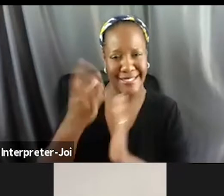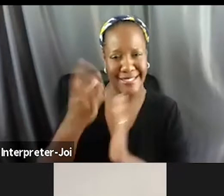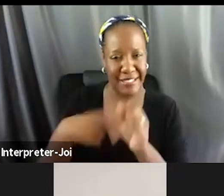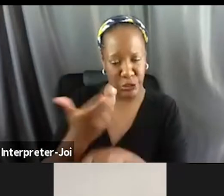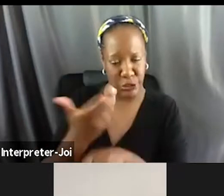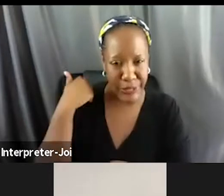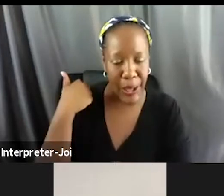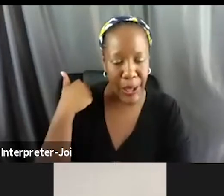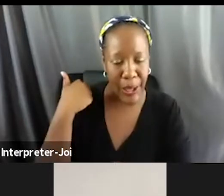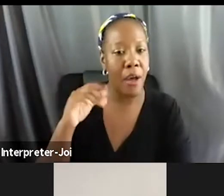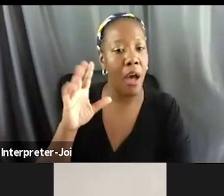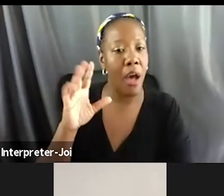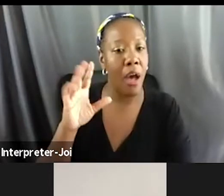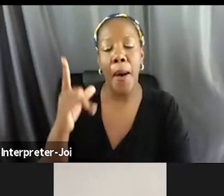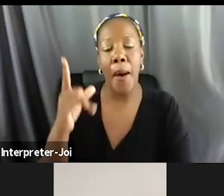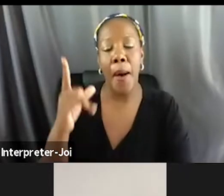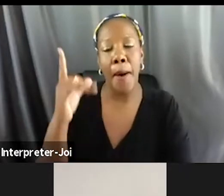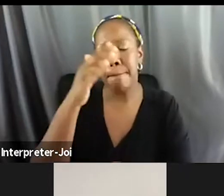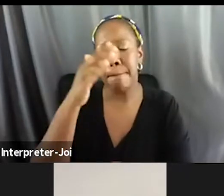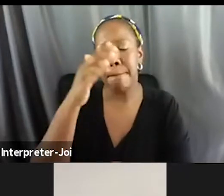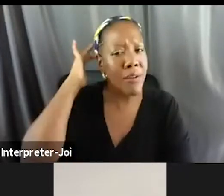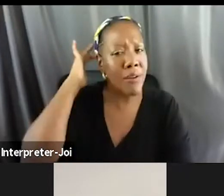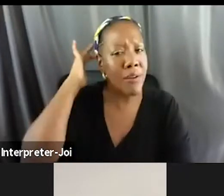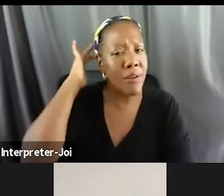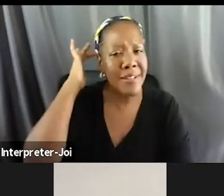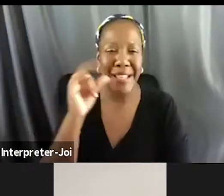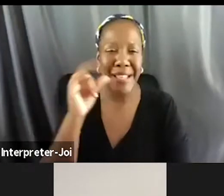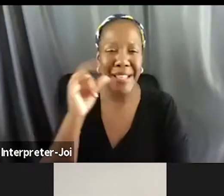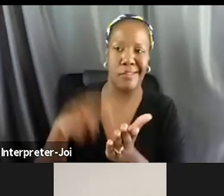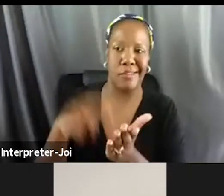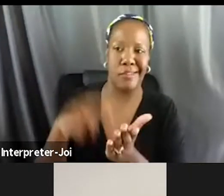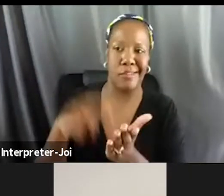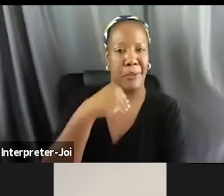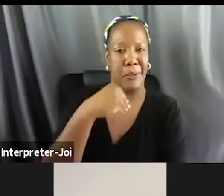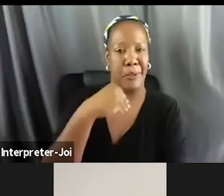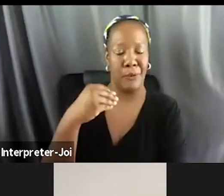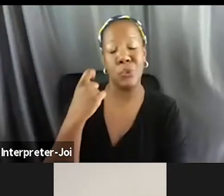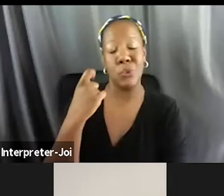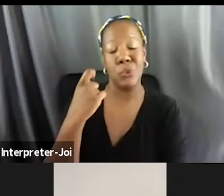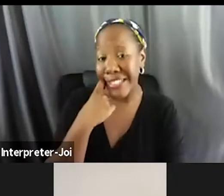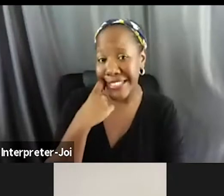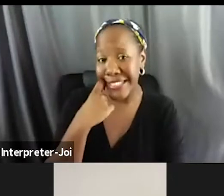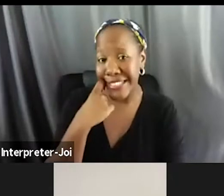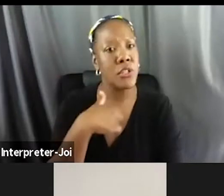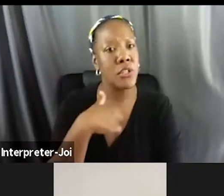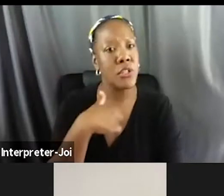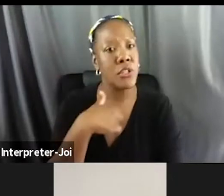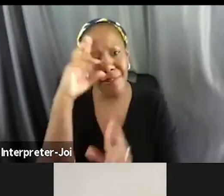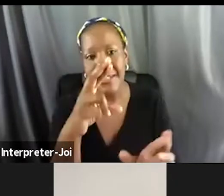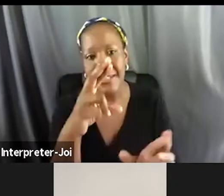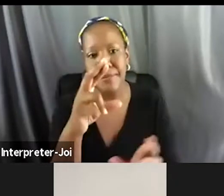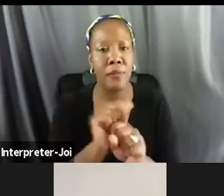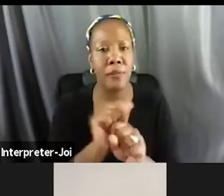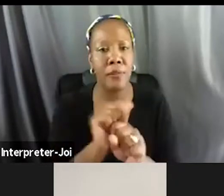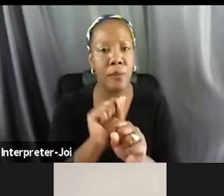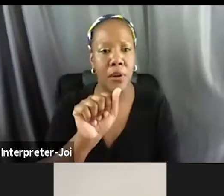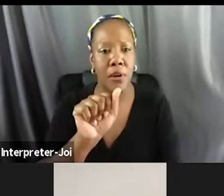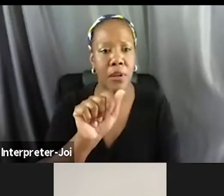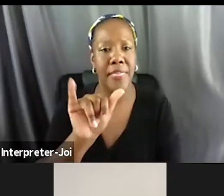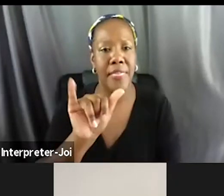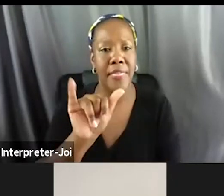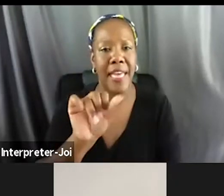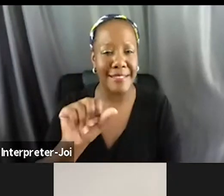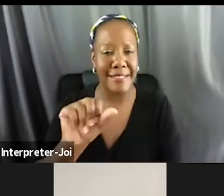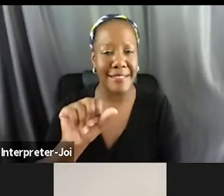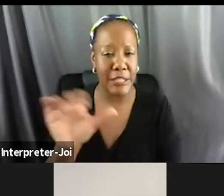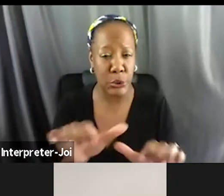just so respectful and admire the work that Alicia's been doing, bald has become the in thing,